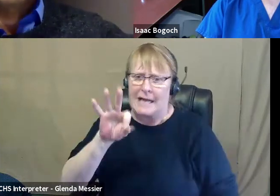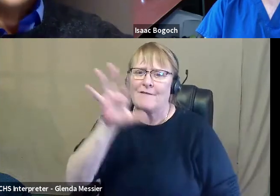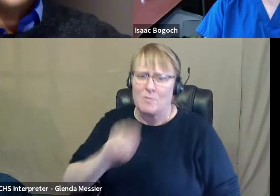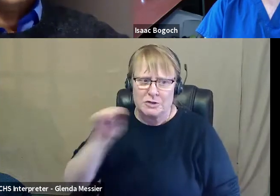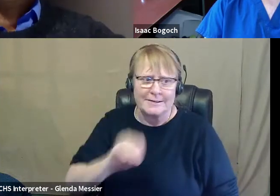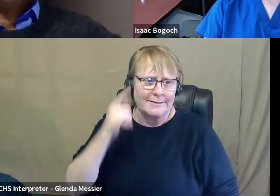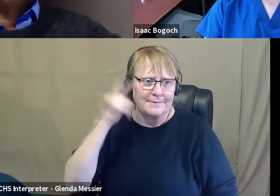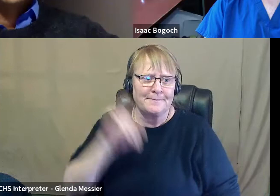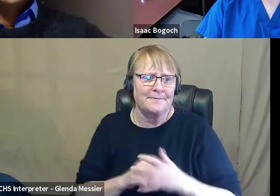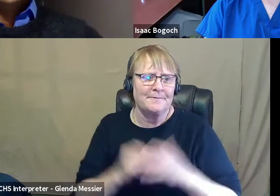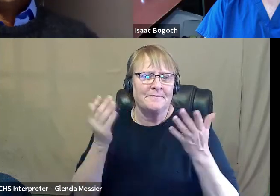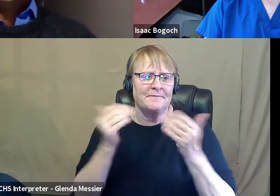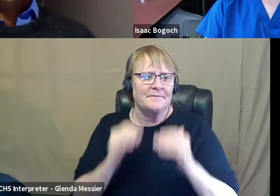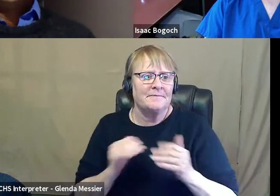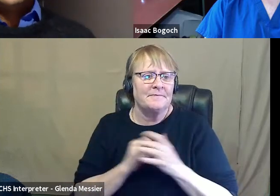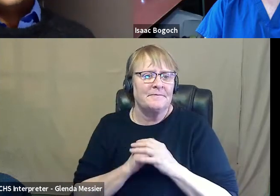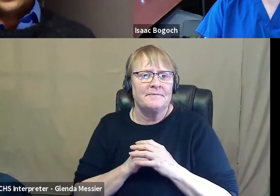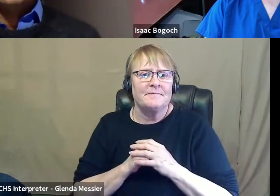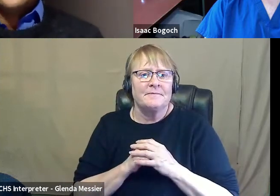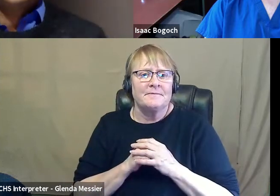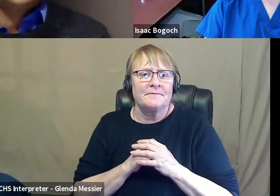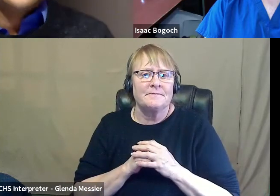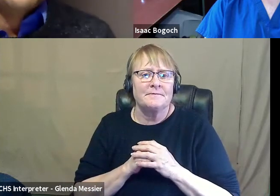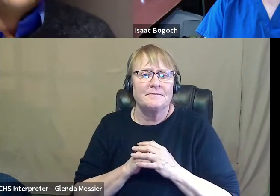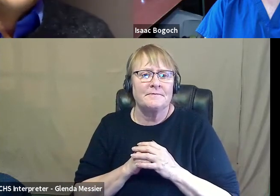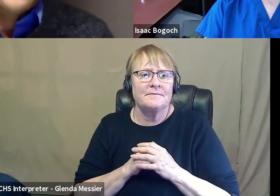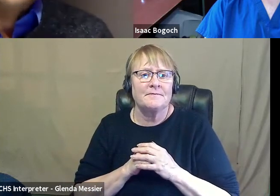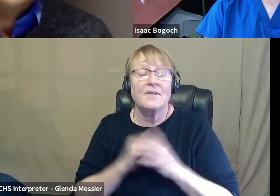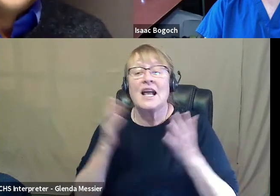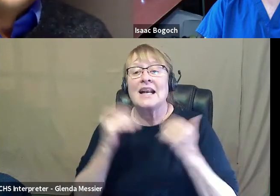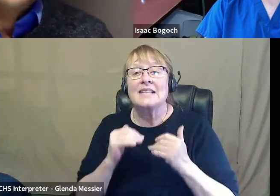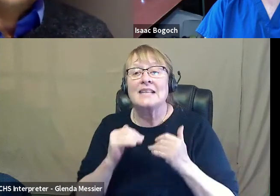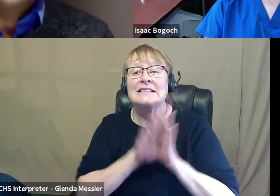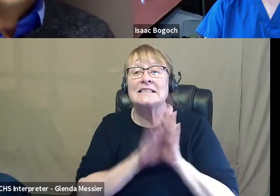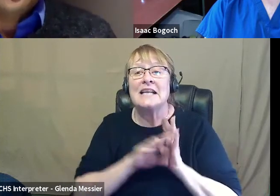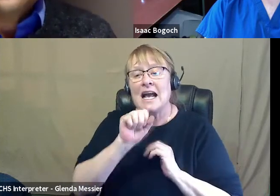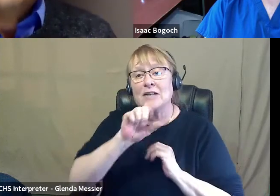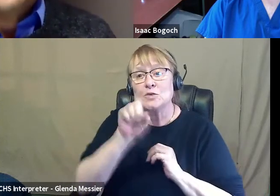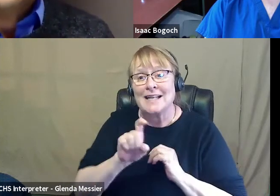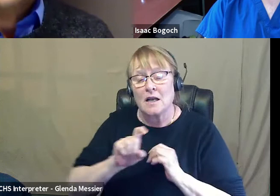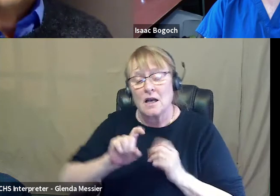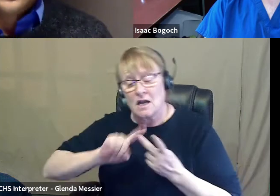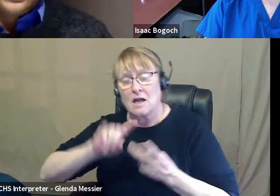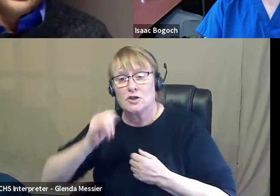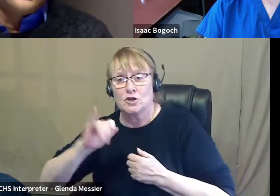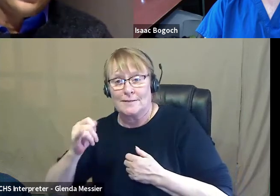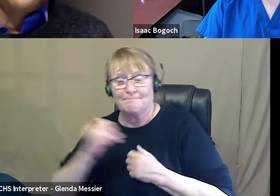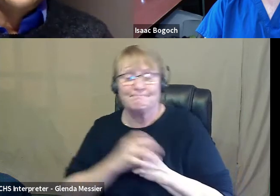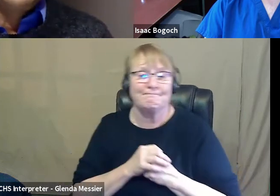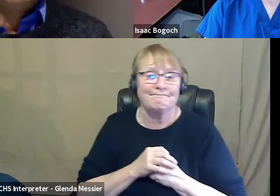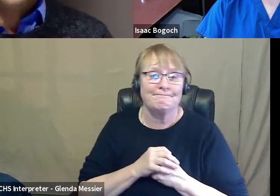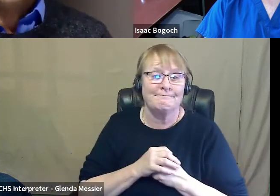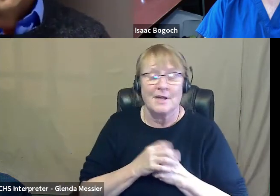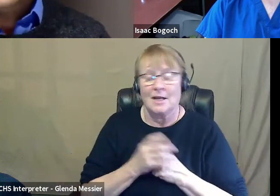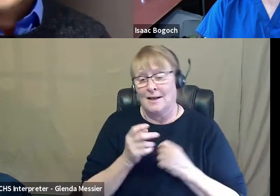effective. Next slide. The next couple of vaccines that came out were the AstraZeneca and the Johnson & Johnson vaccines. So these